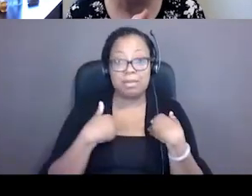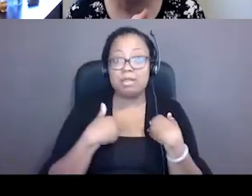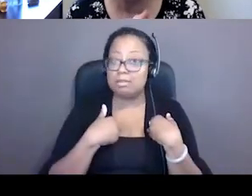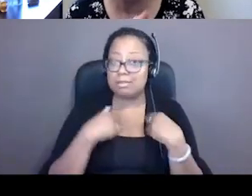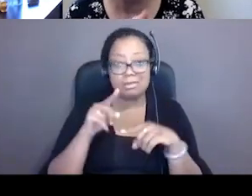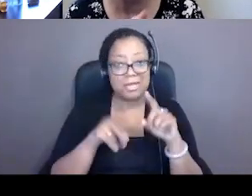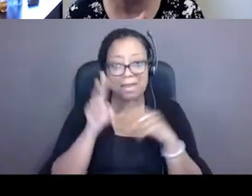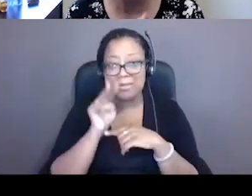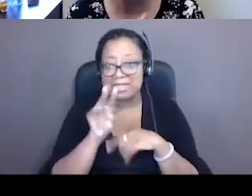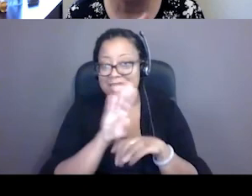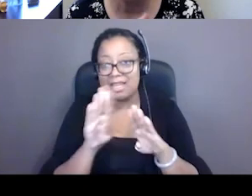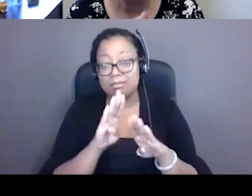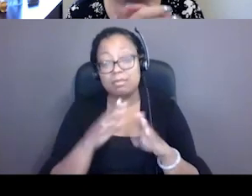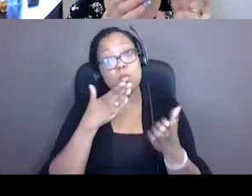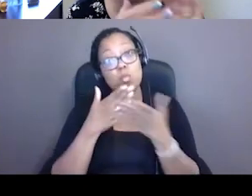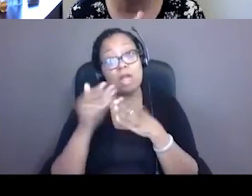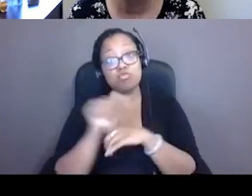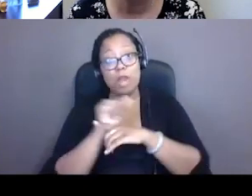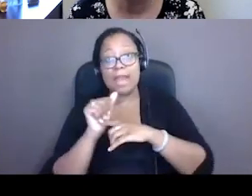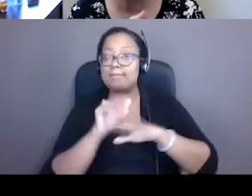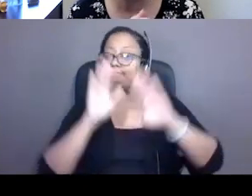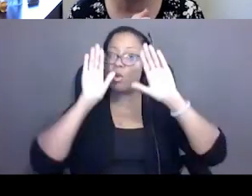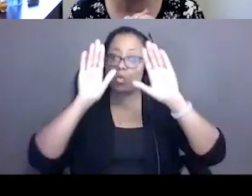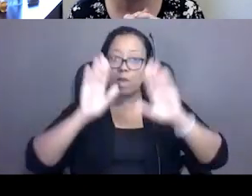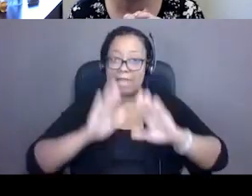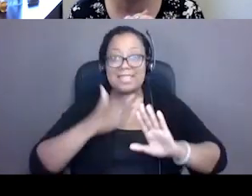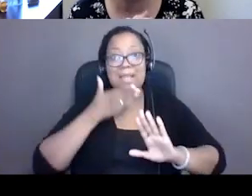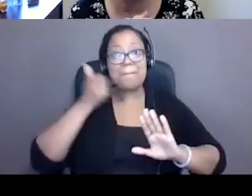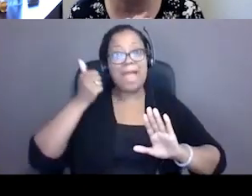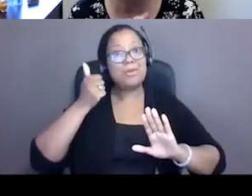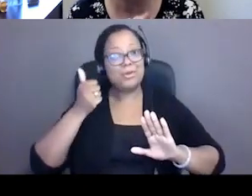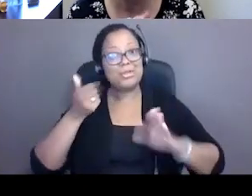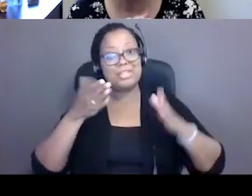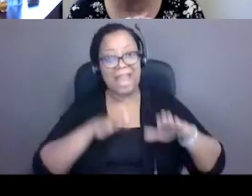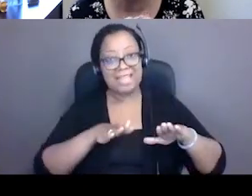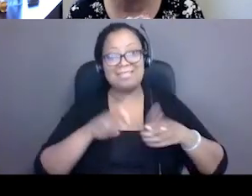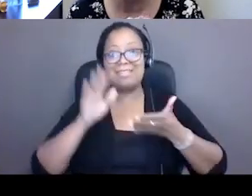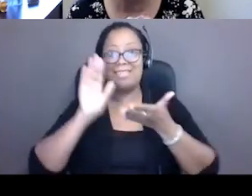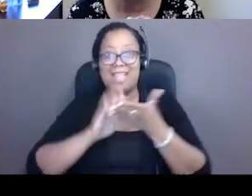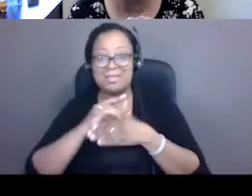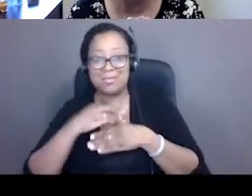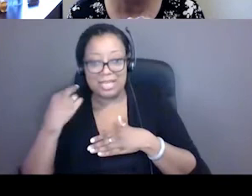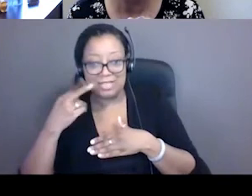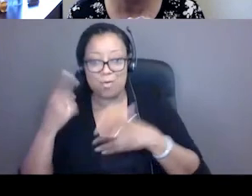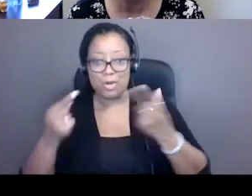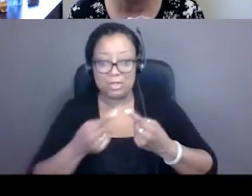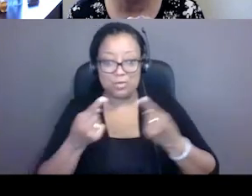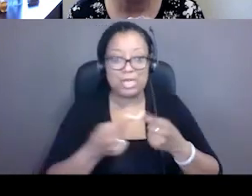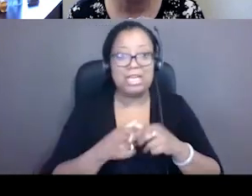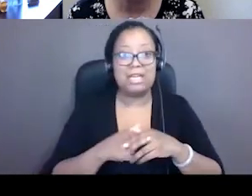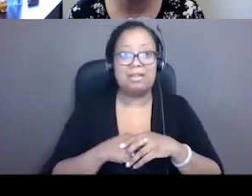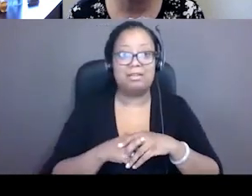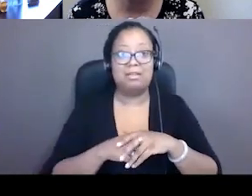unpredictable. If they're very well trained, that's great. There's a better chance, less risk that there's going to be an injury involved due